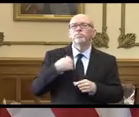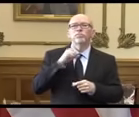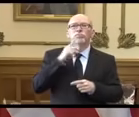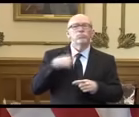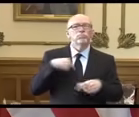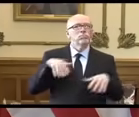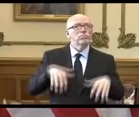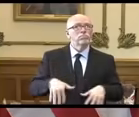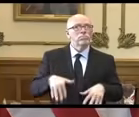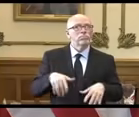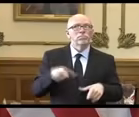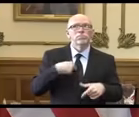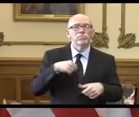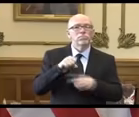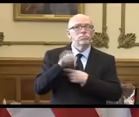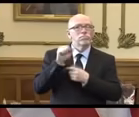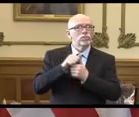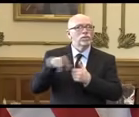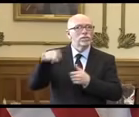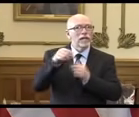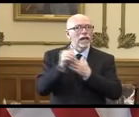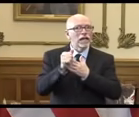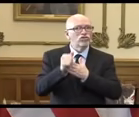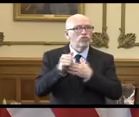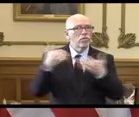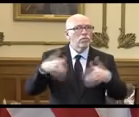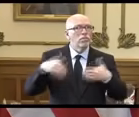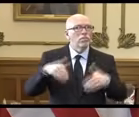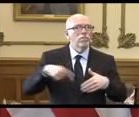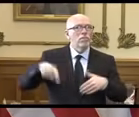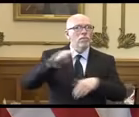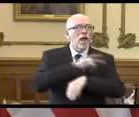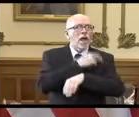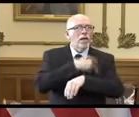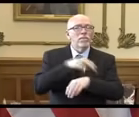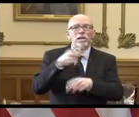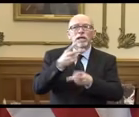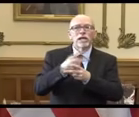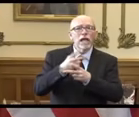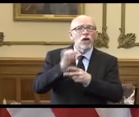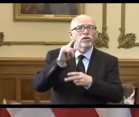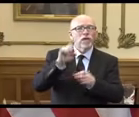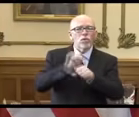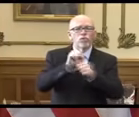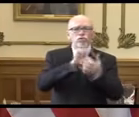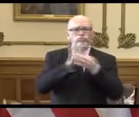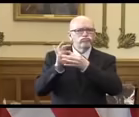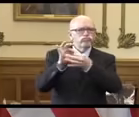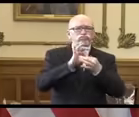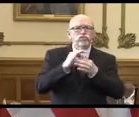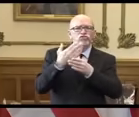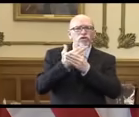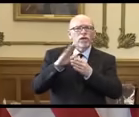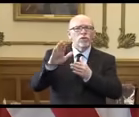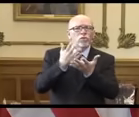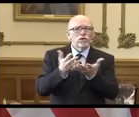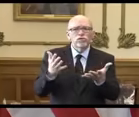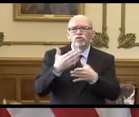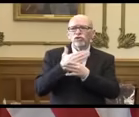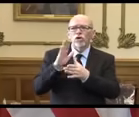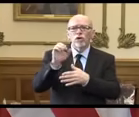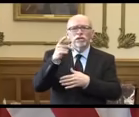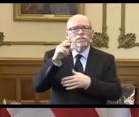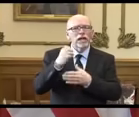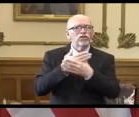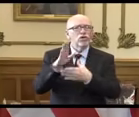with the leadership that's happening at the hospital level for care sites to work together to share resources, space, and